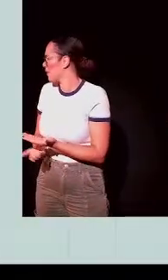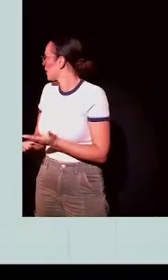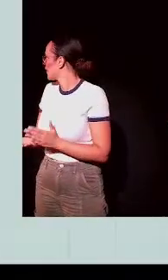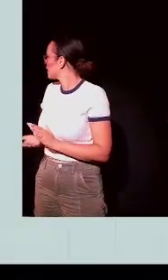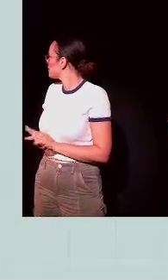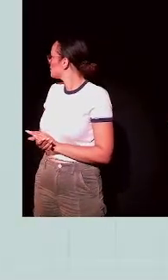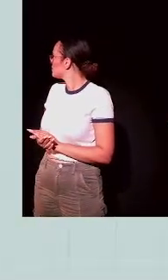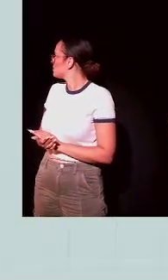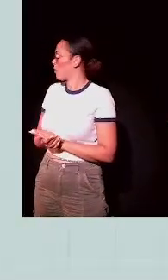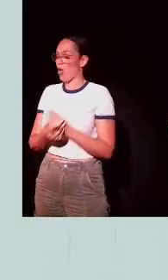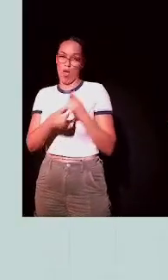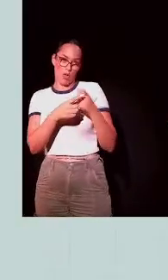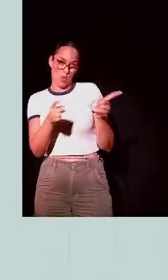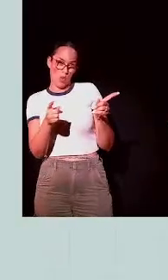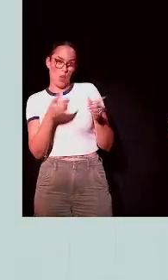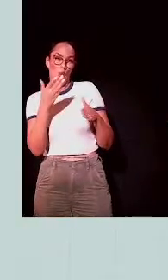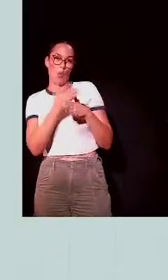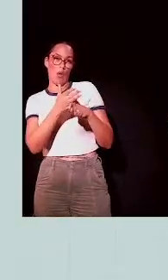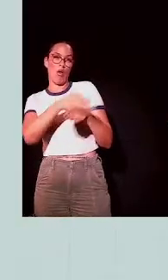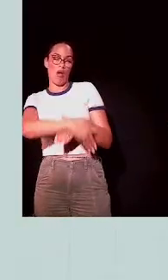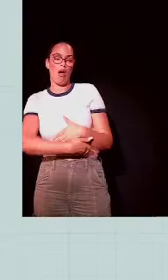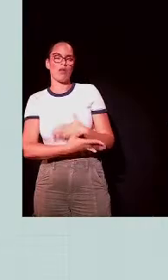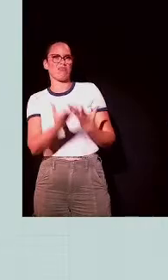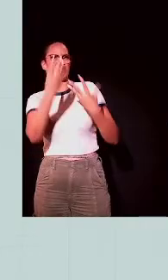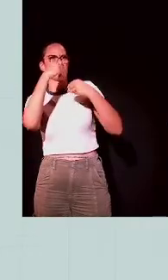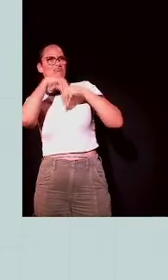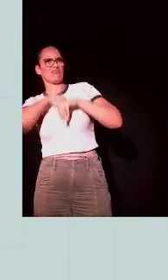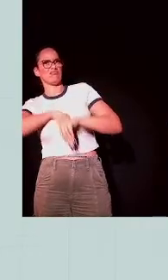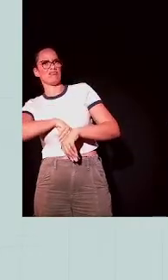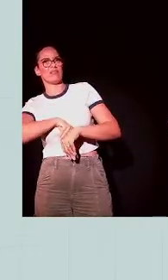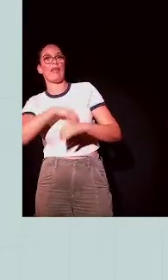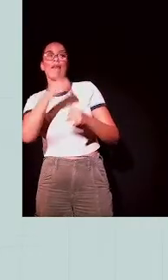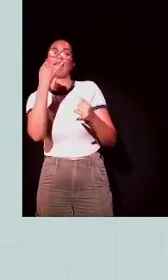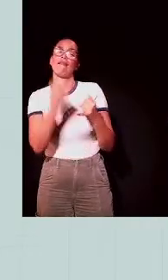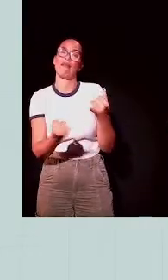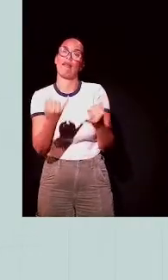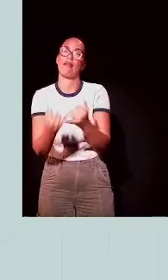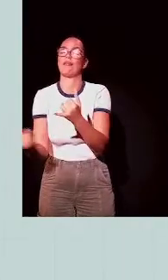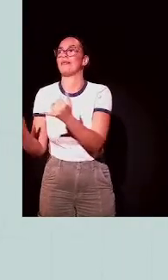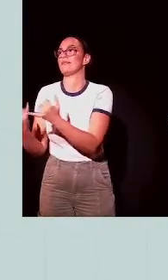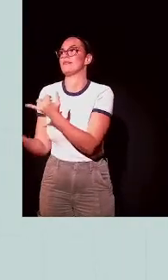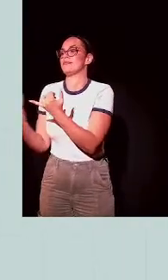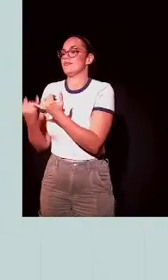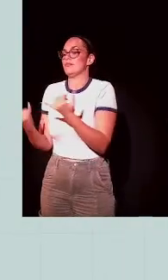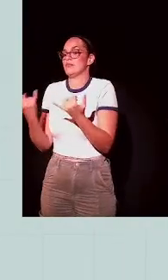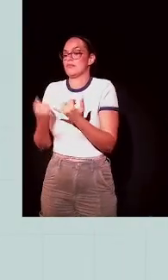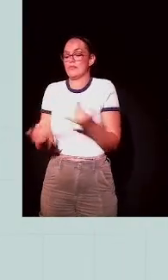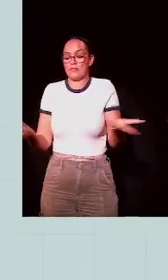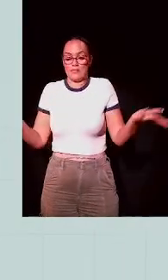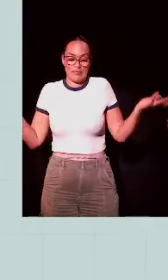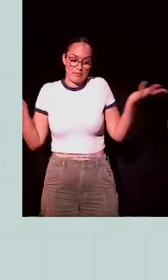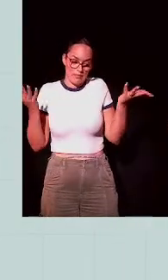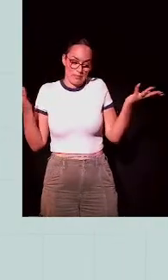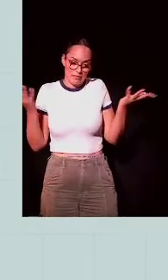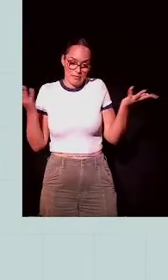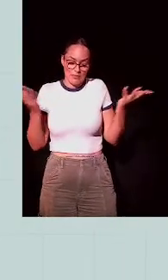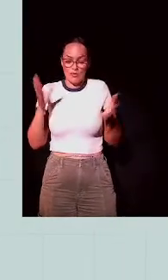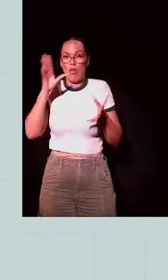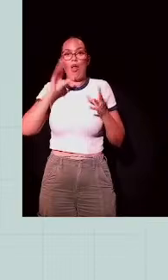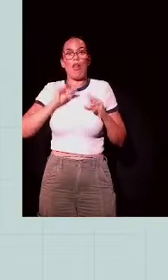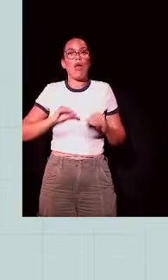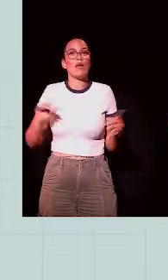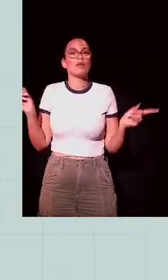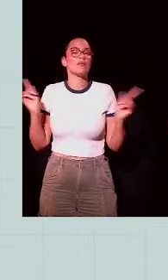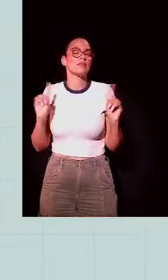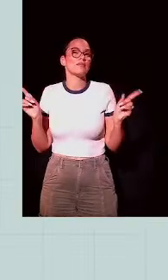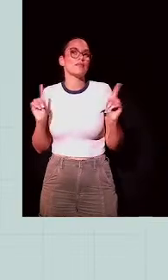have worked hard and subsequently failed. What can these fellas tell you?